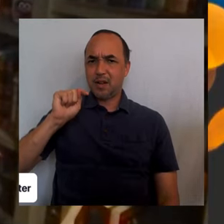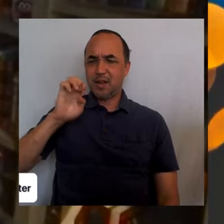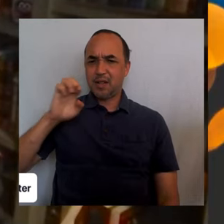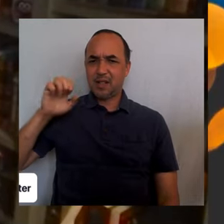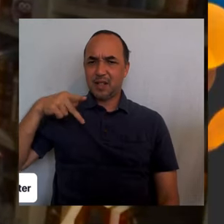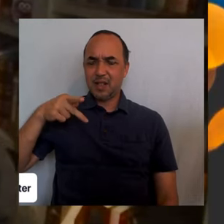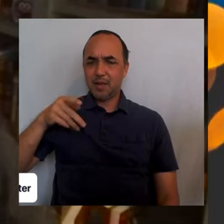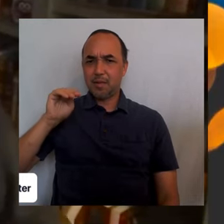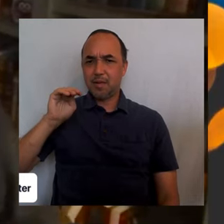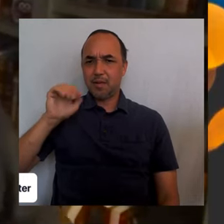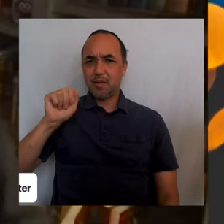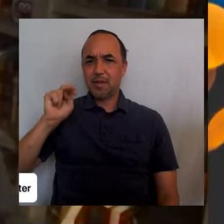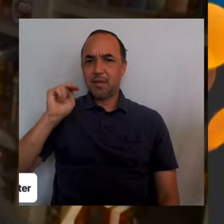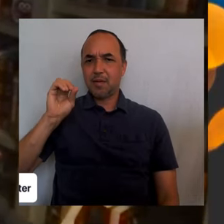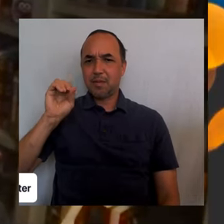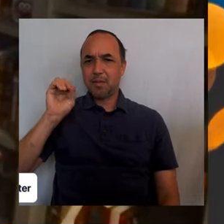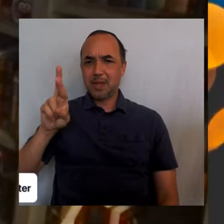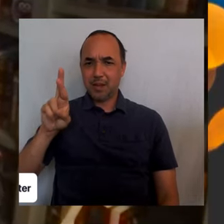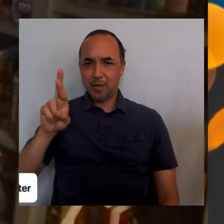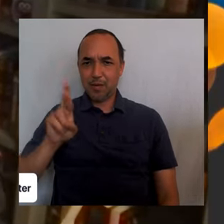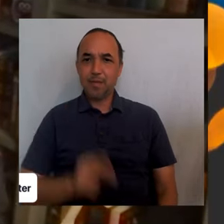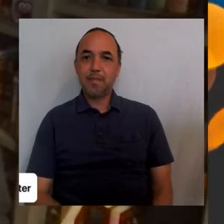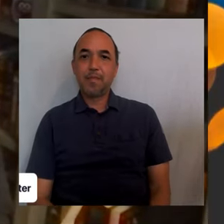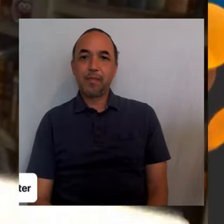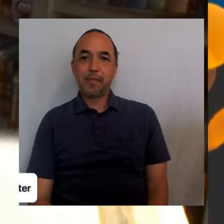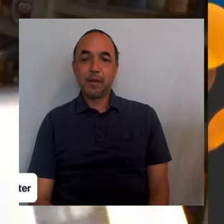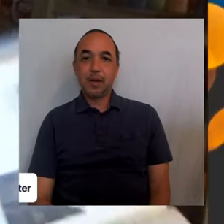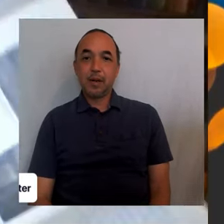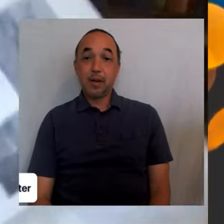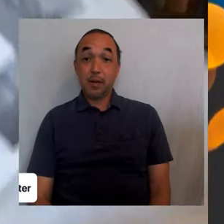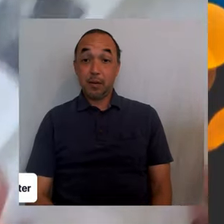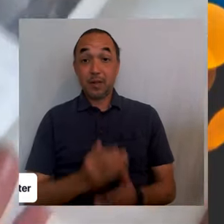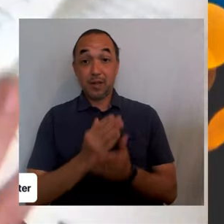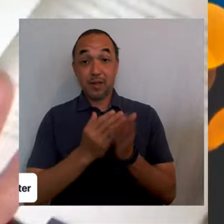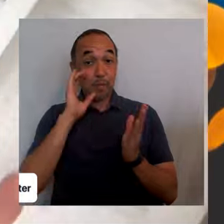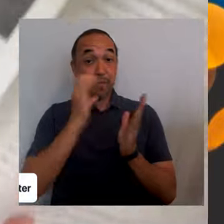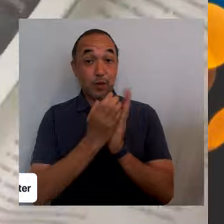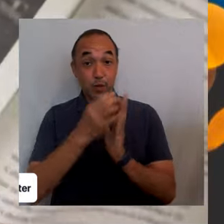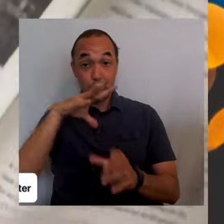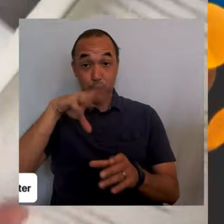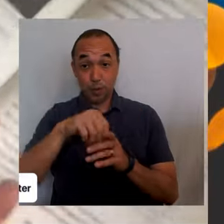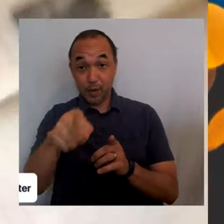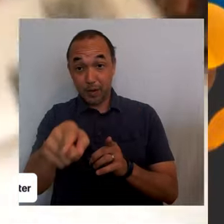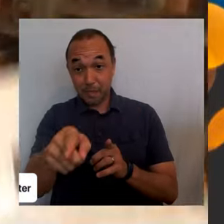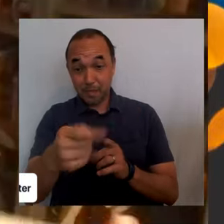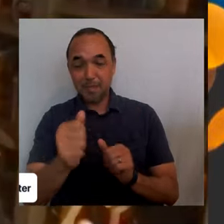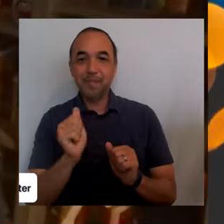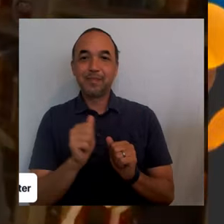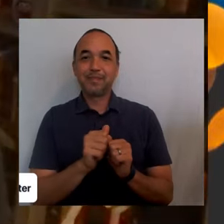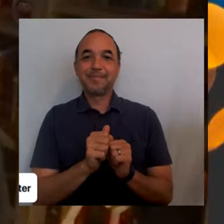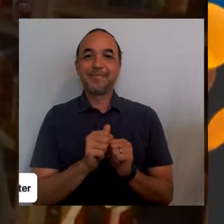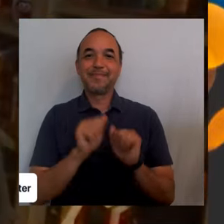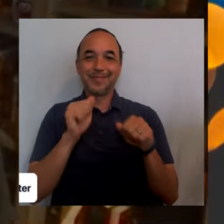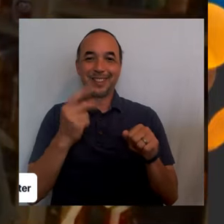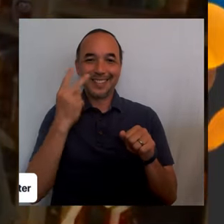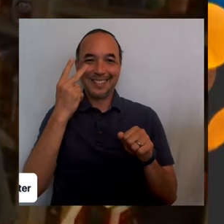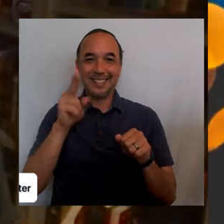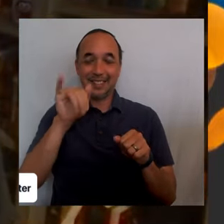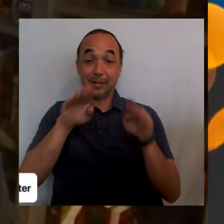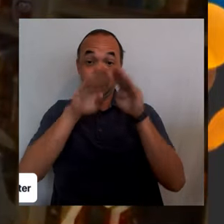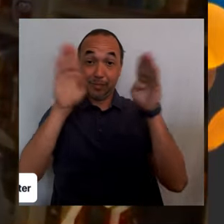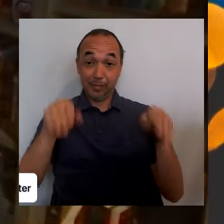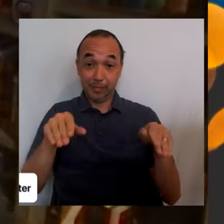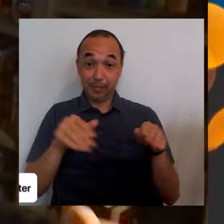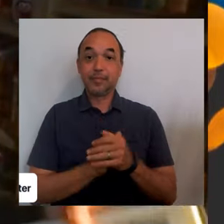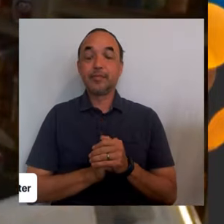And I'll tell you one thing, there are some pictures in there of Bucksteep Manor.